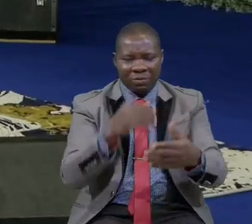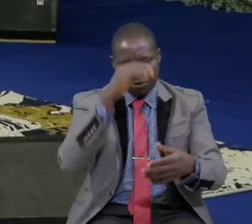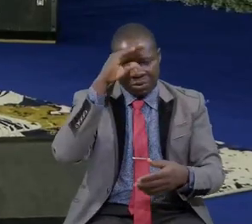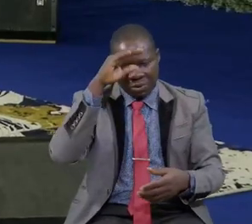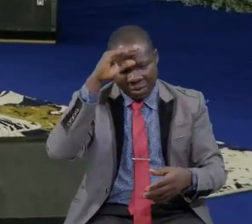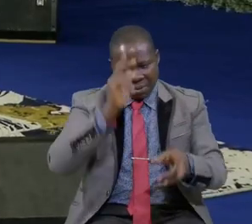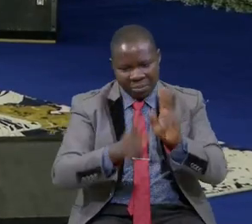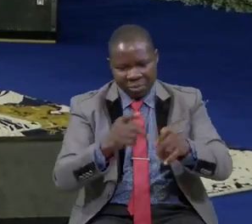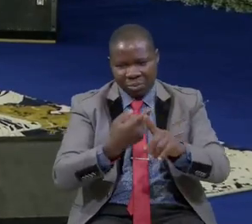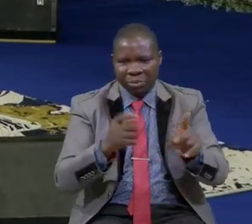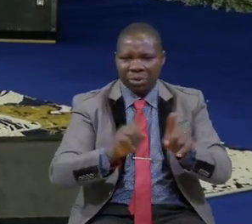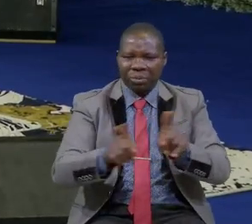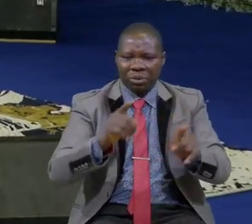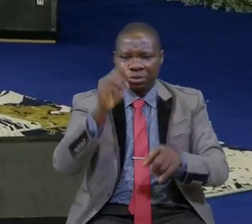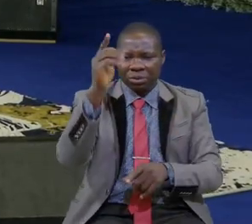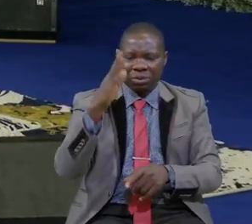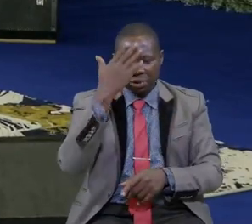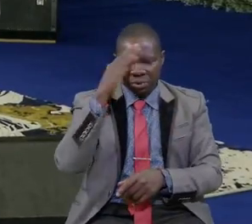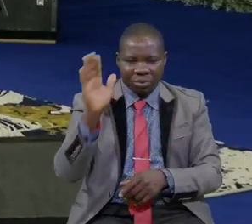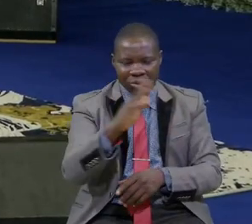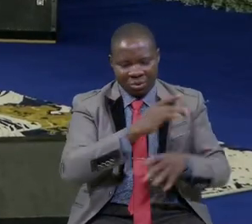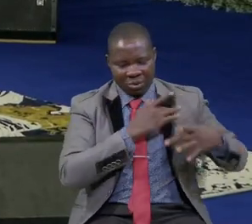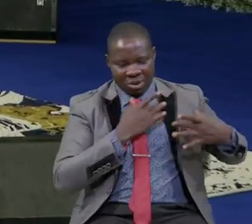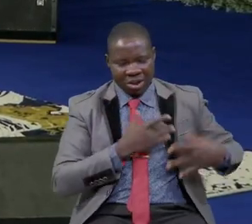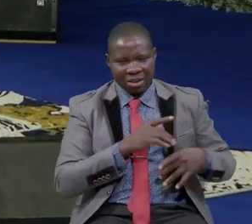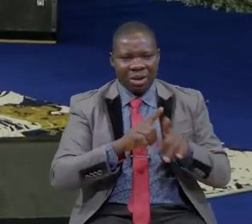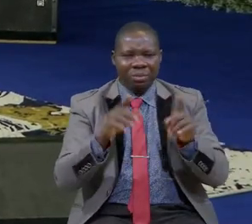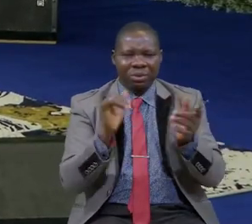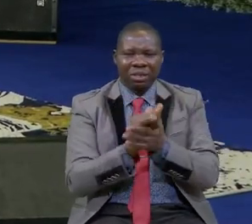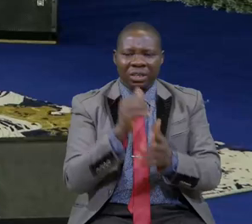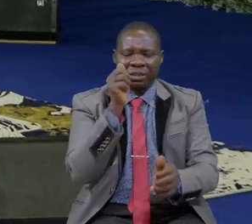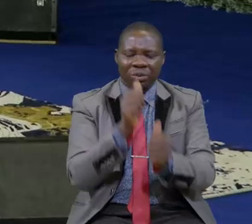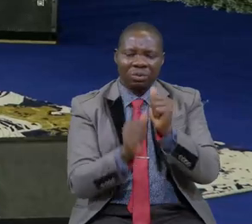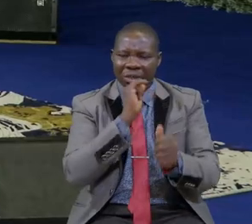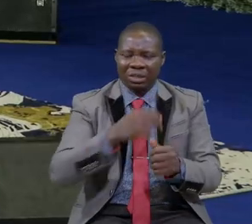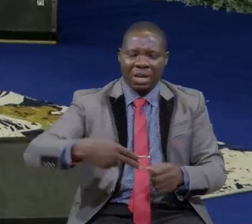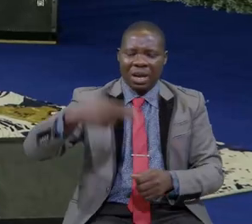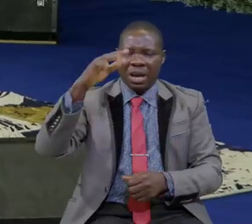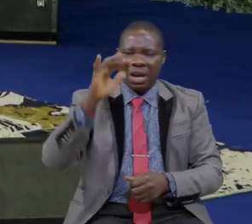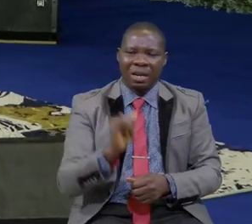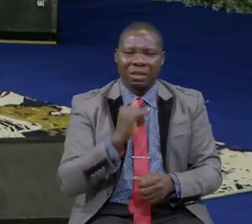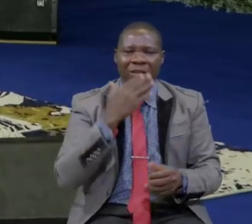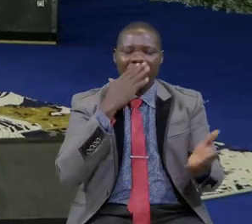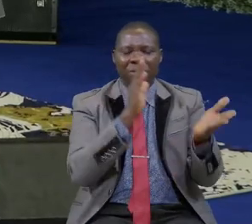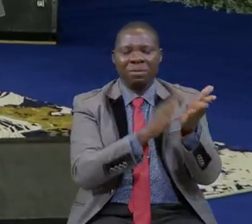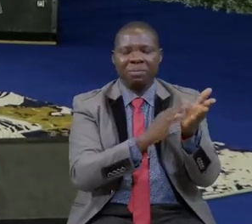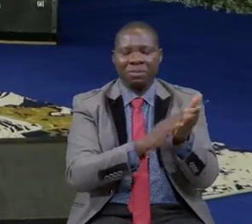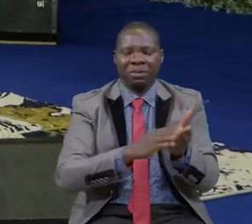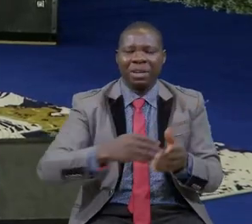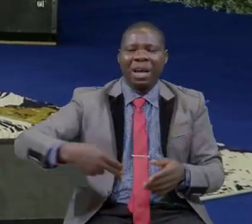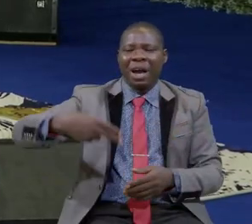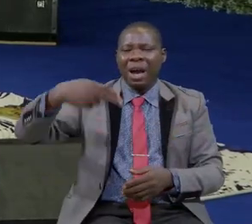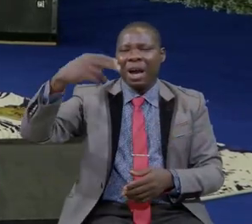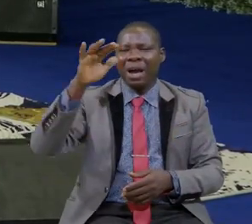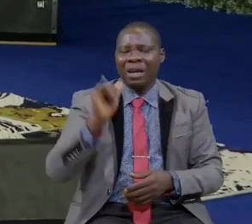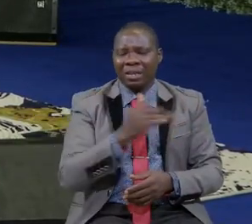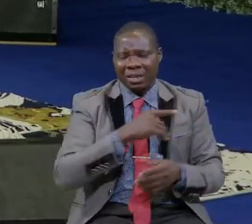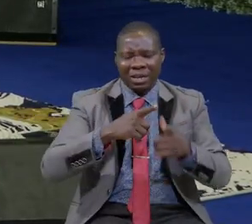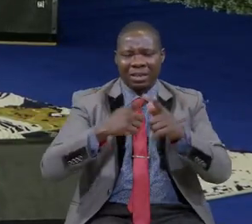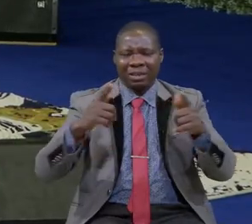it says, for that which is highly, highly, highly and greatly